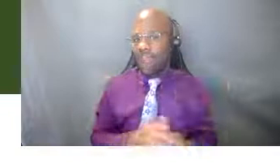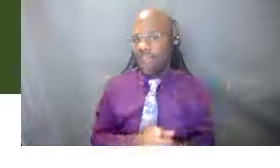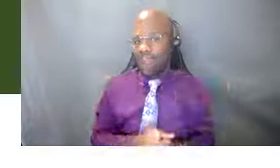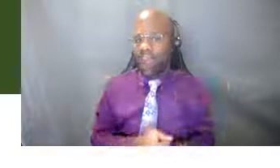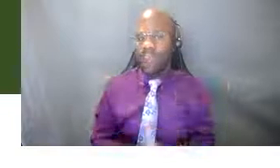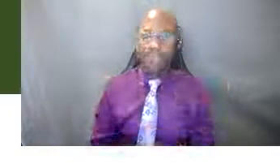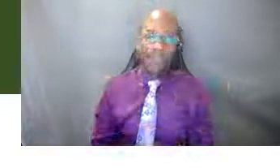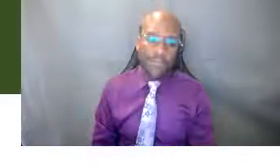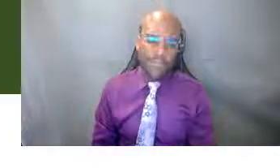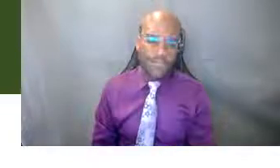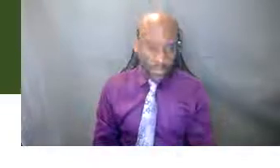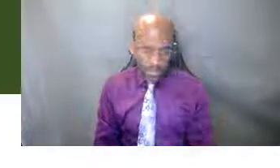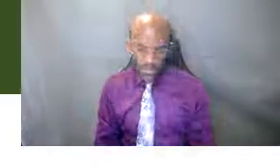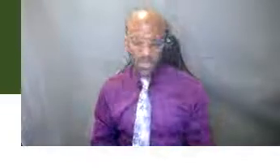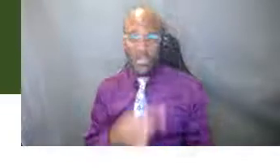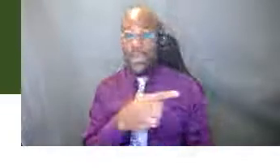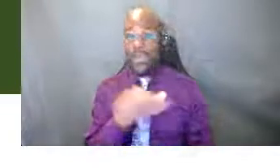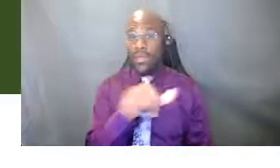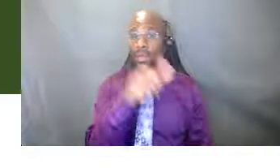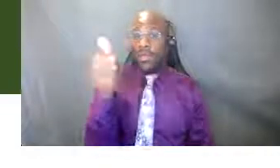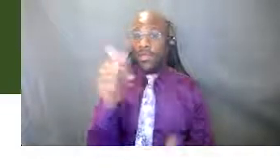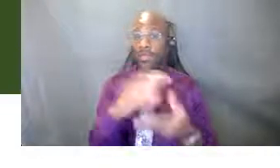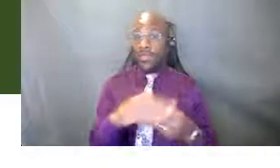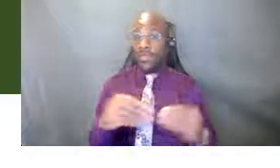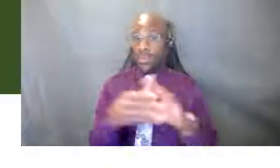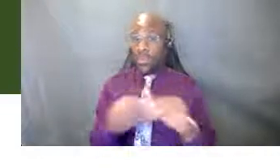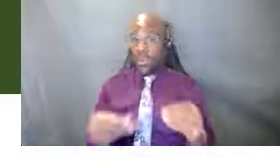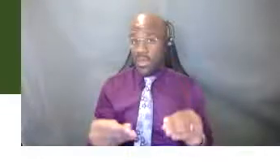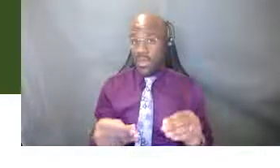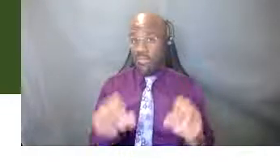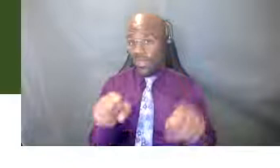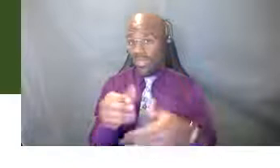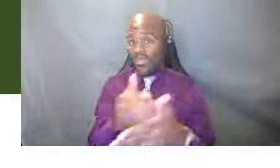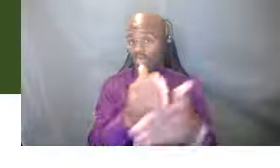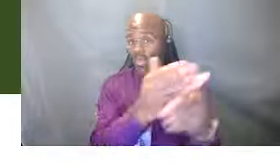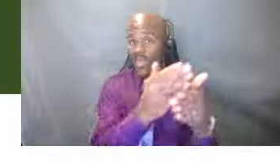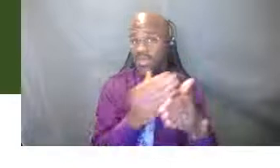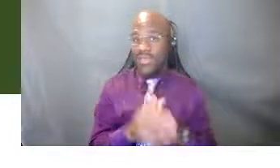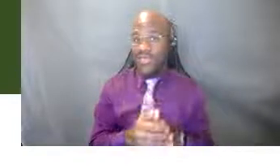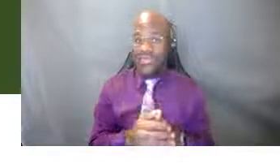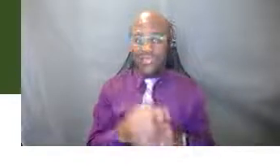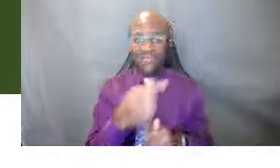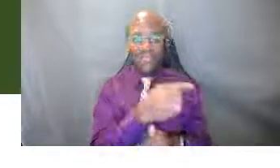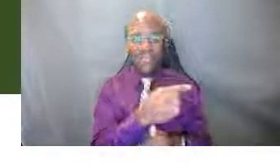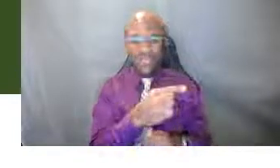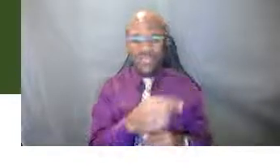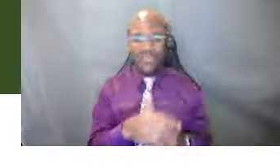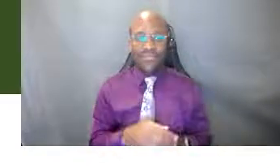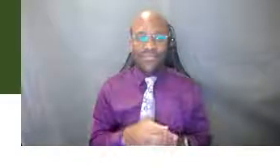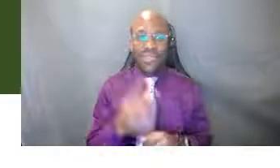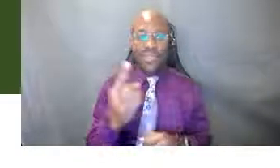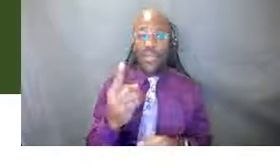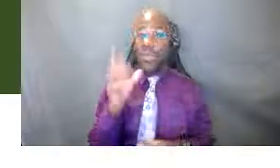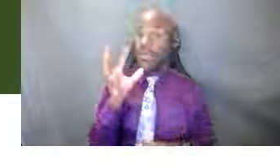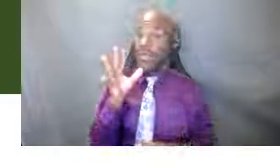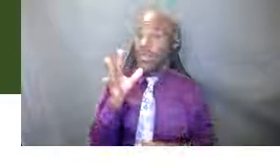So another story that I can share with you is, so fearing for her life and not knowing